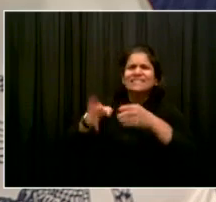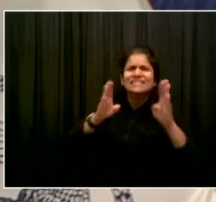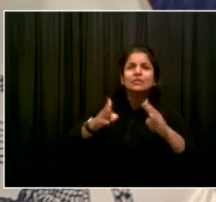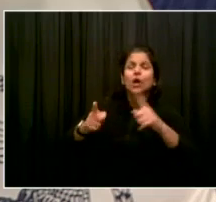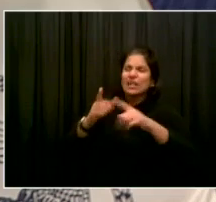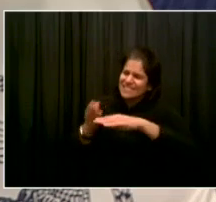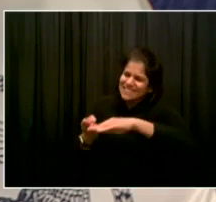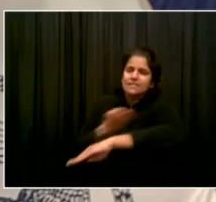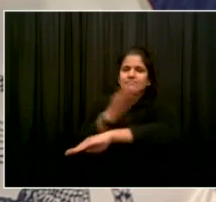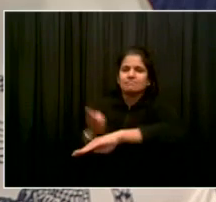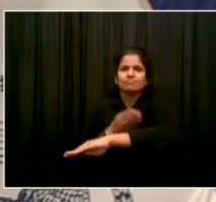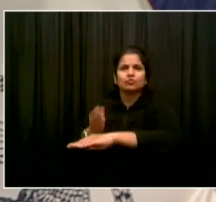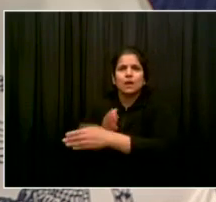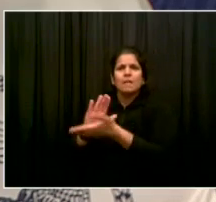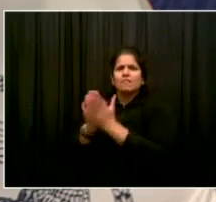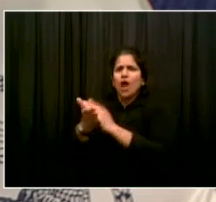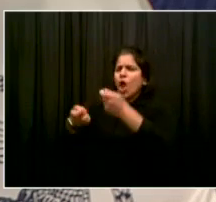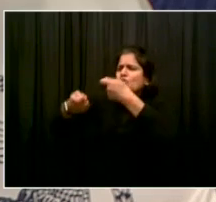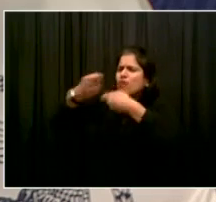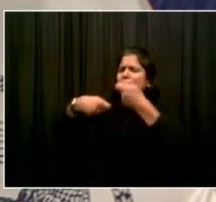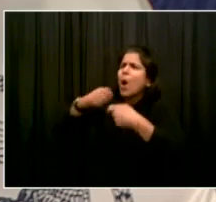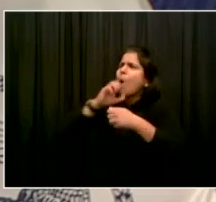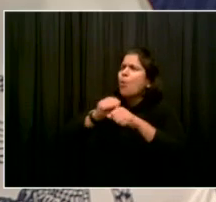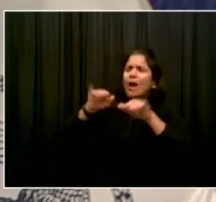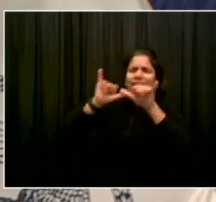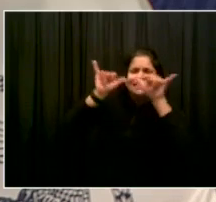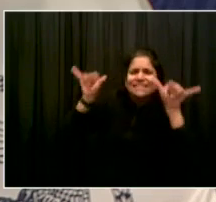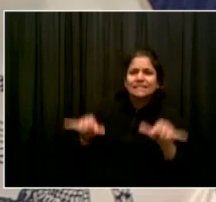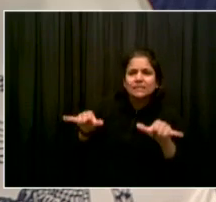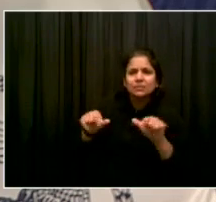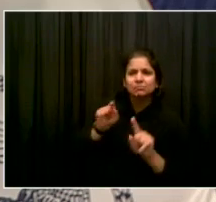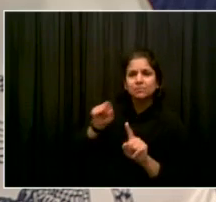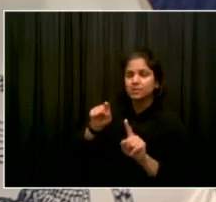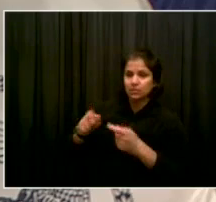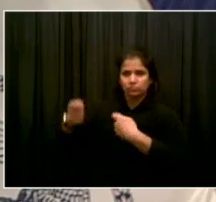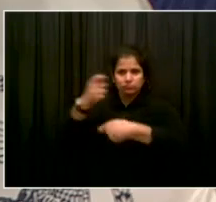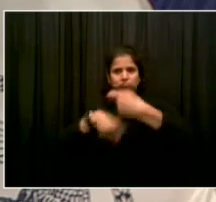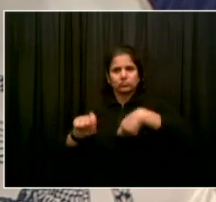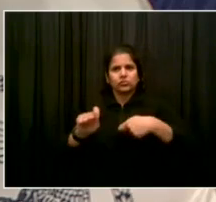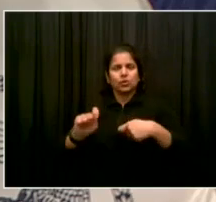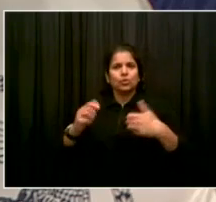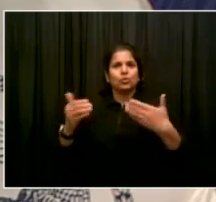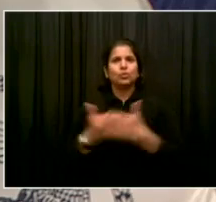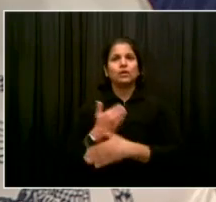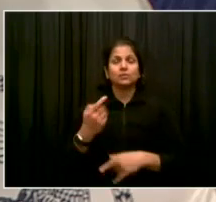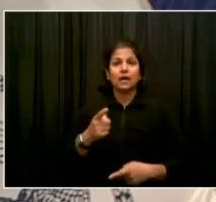electricity as a future New York City government starting in 2025. Ben, you want to add to that?